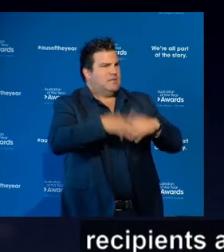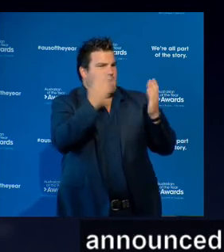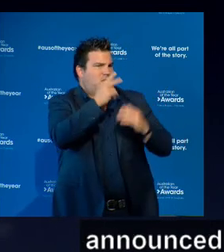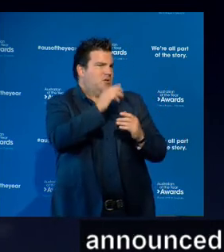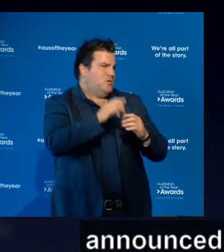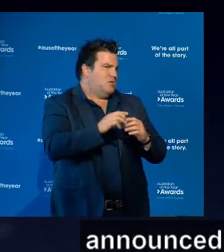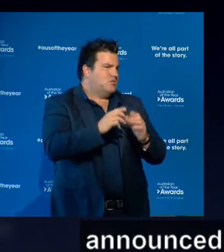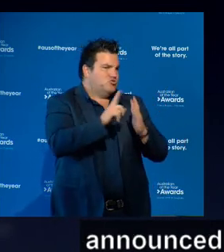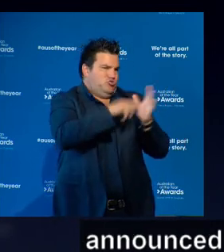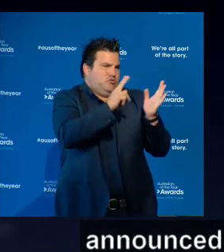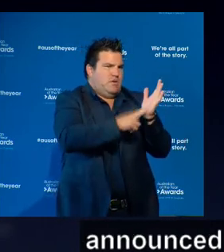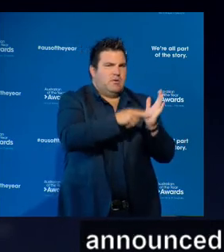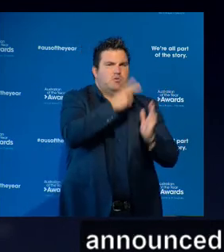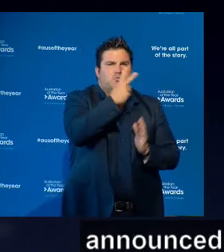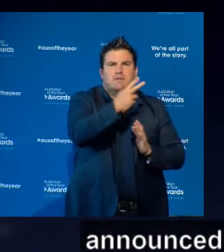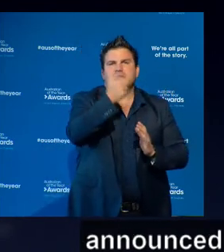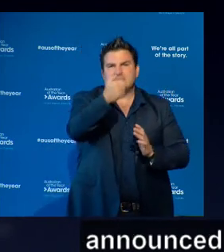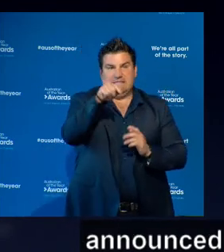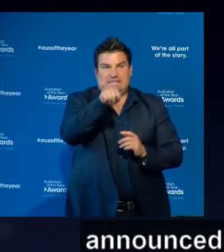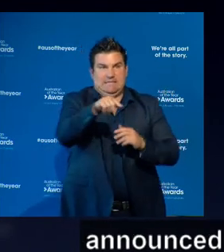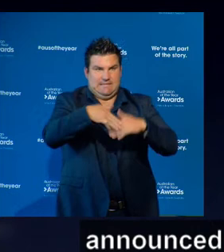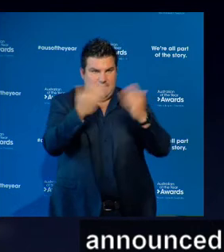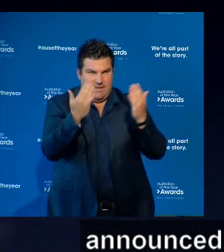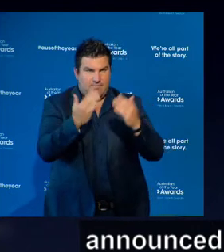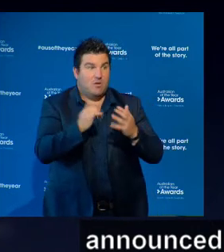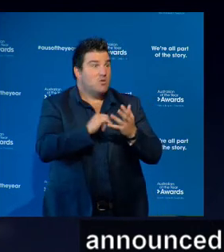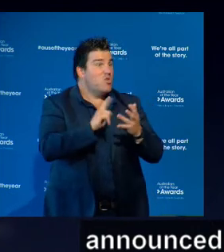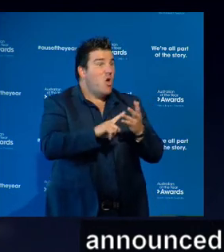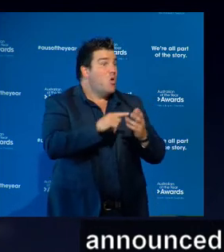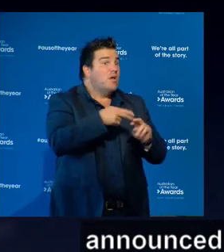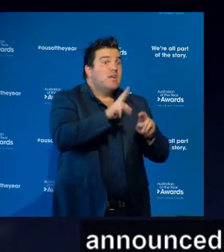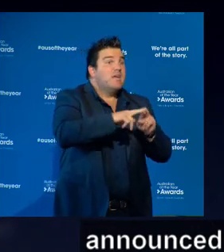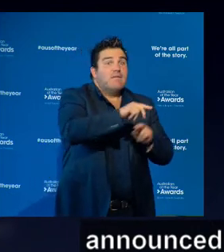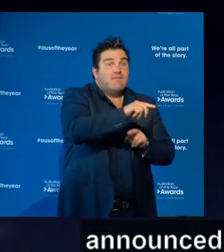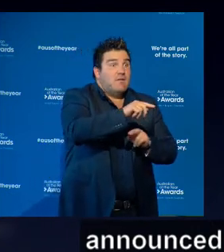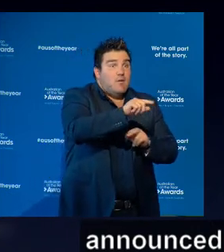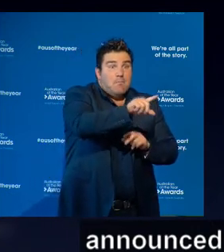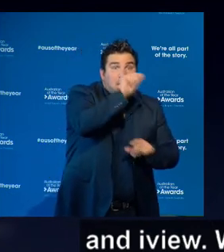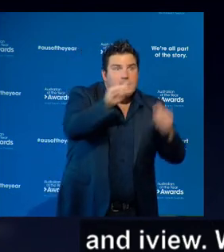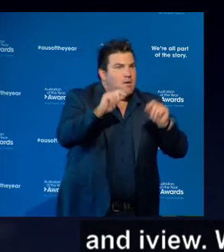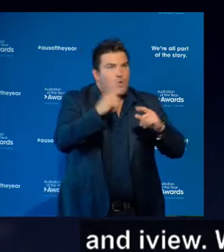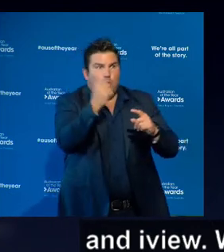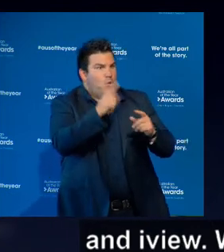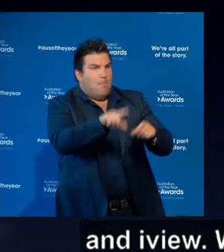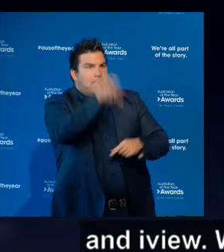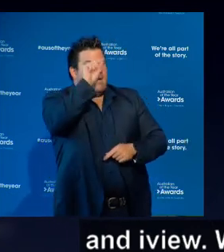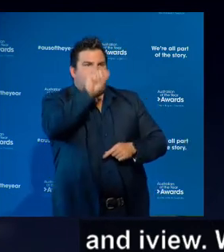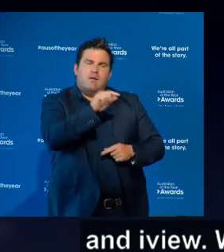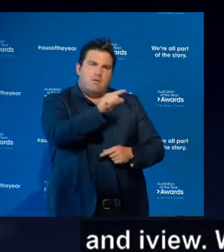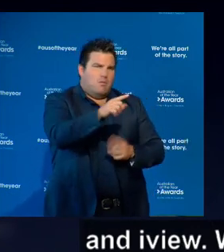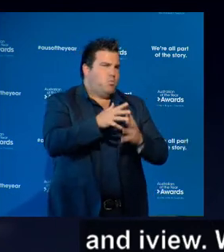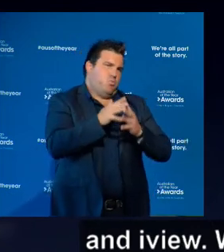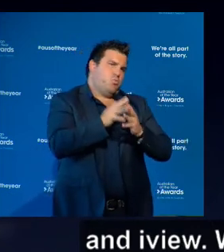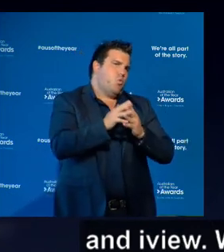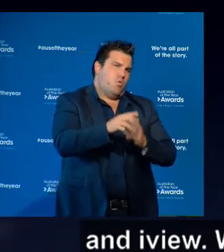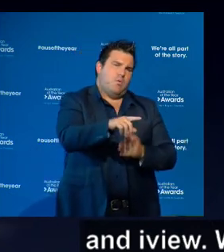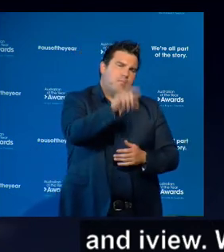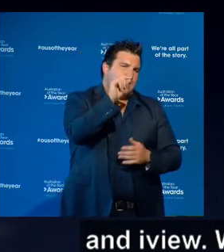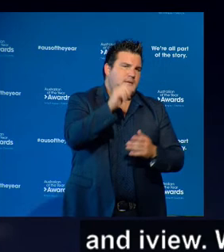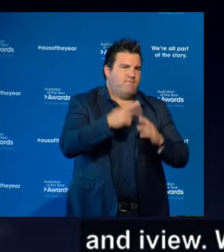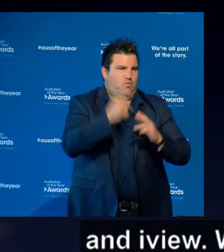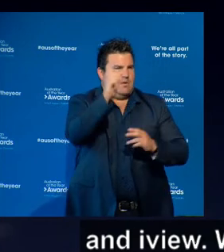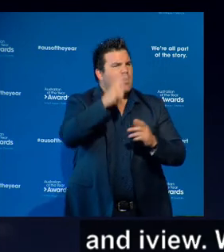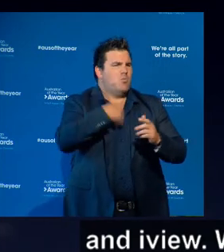outcome this evening, all our nominees richly deserve to be here. We congratulate them